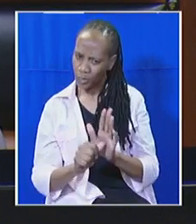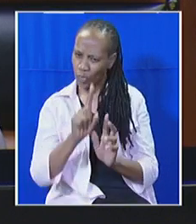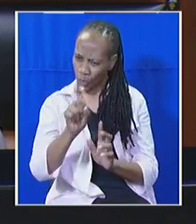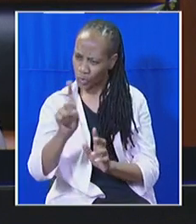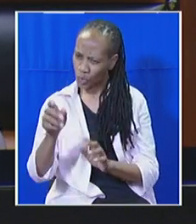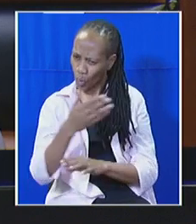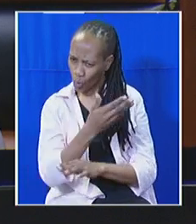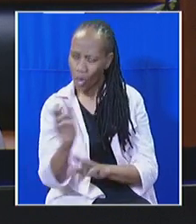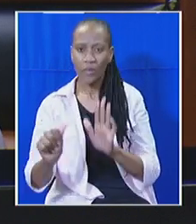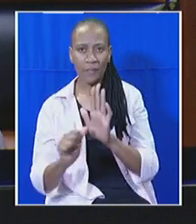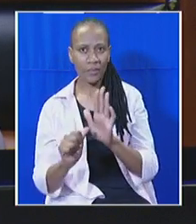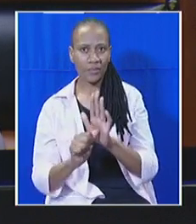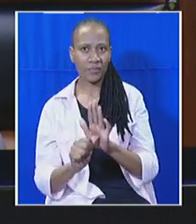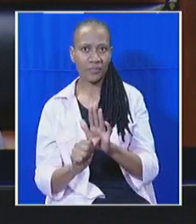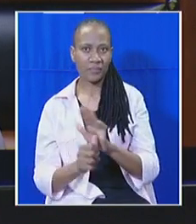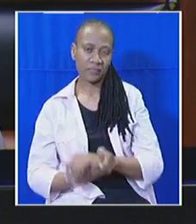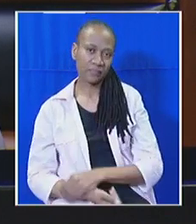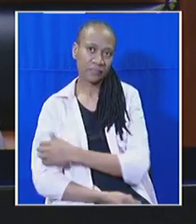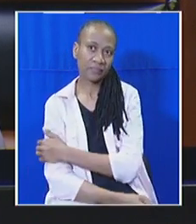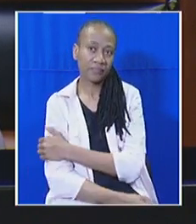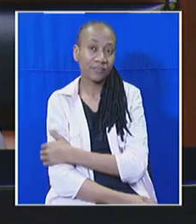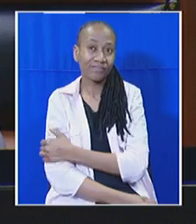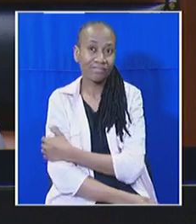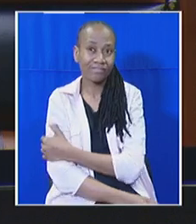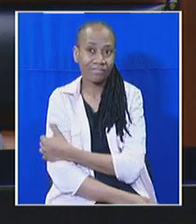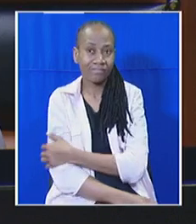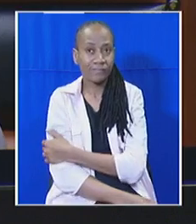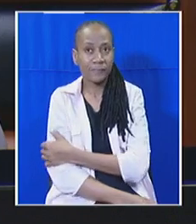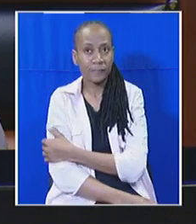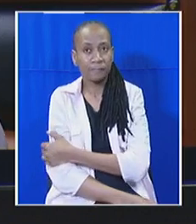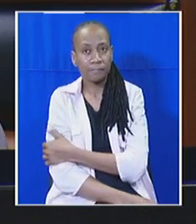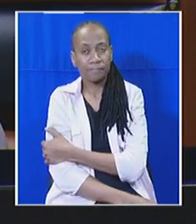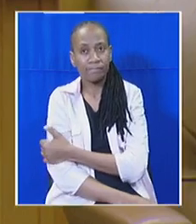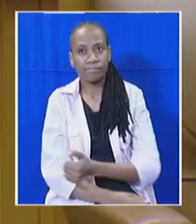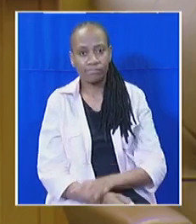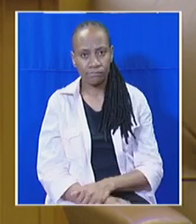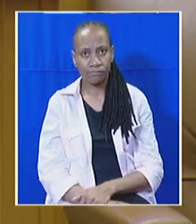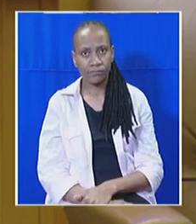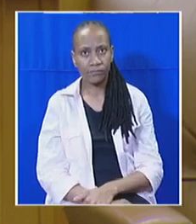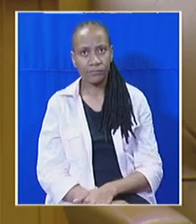important. I allowed extra a few seconds. Please, let's work together. Yes, I